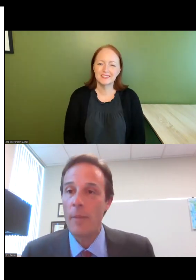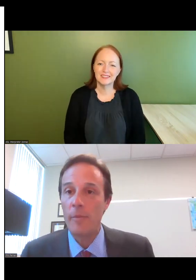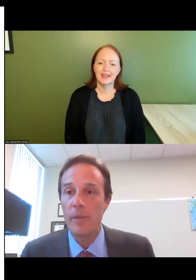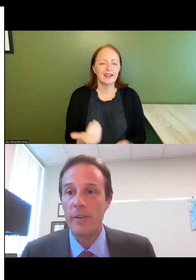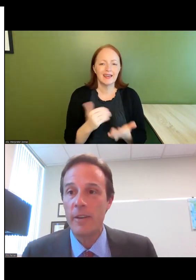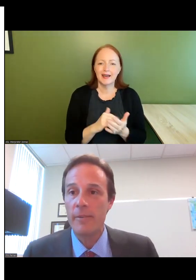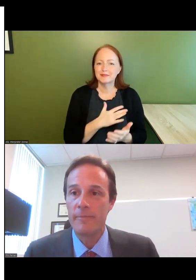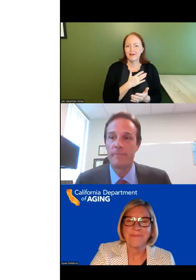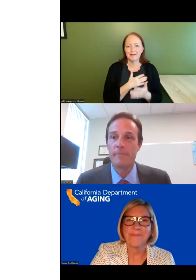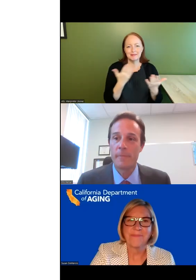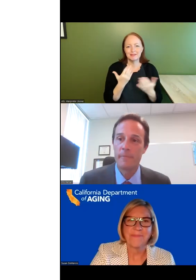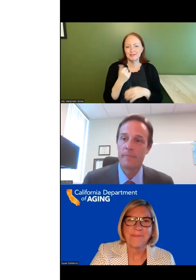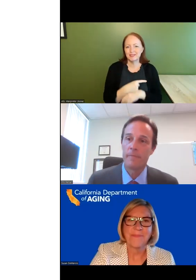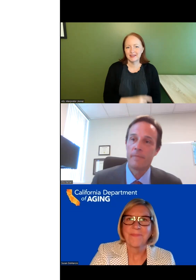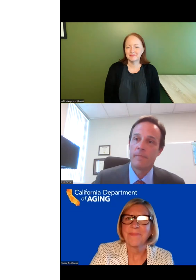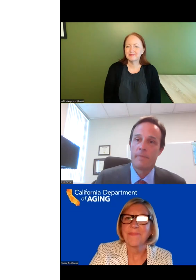I'm just so happy to be here today.